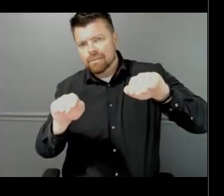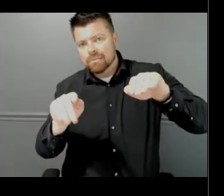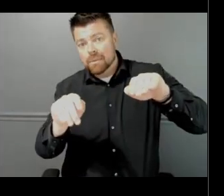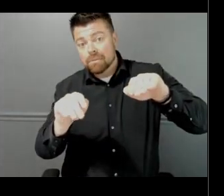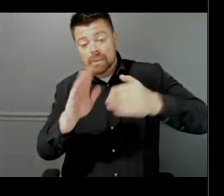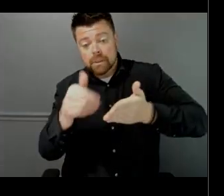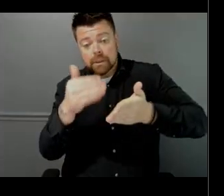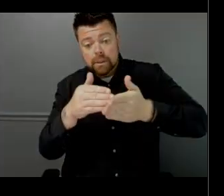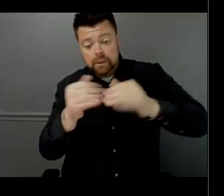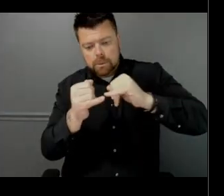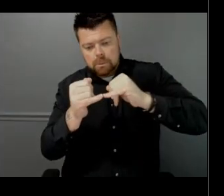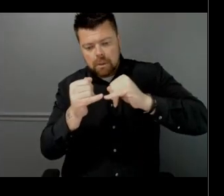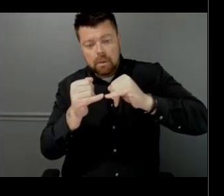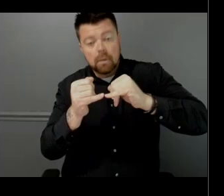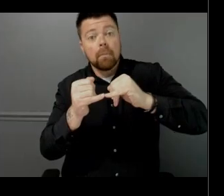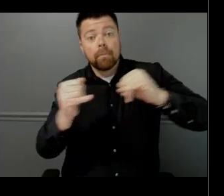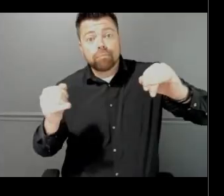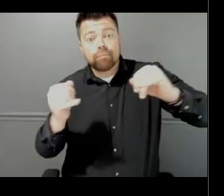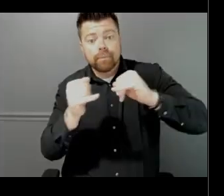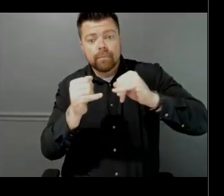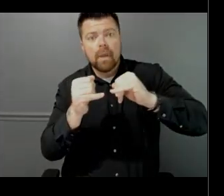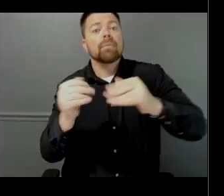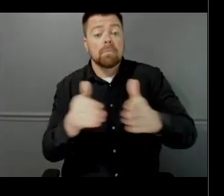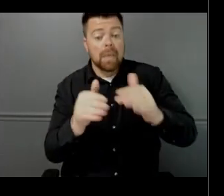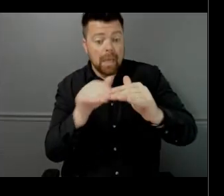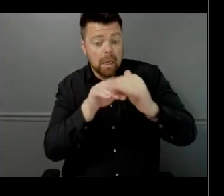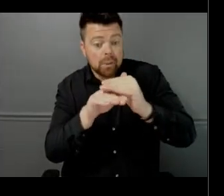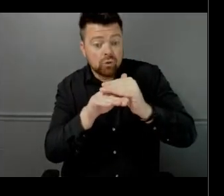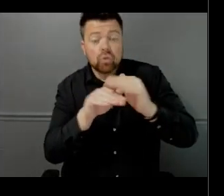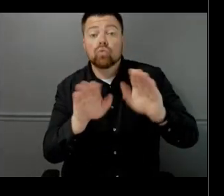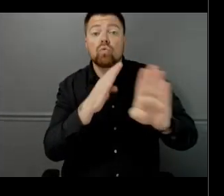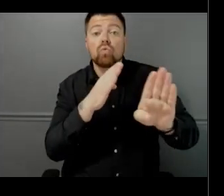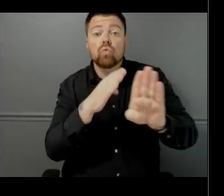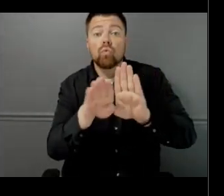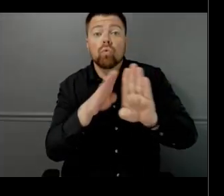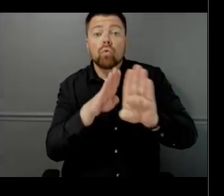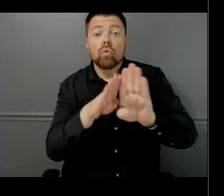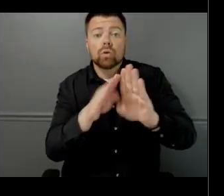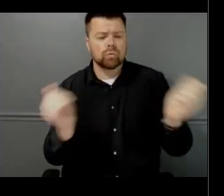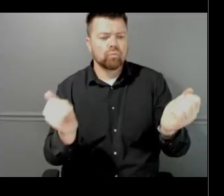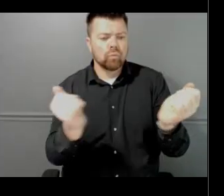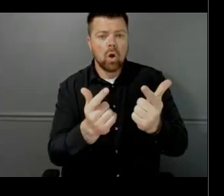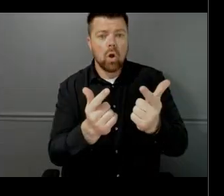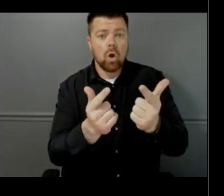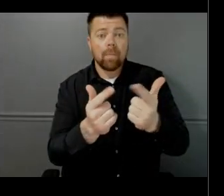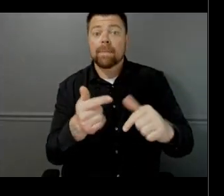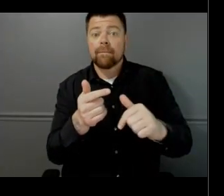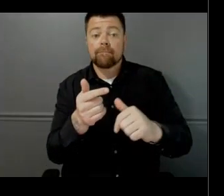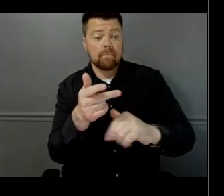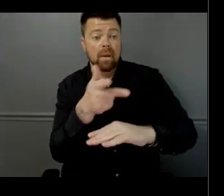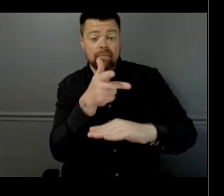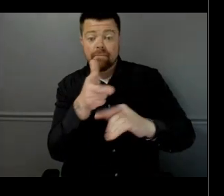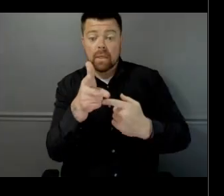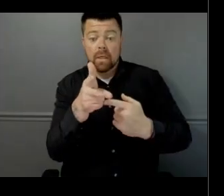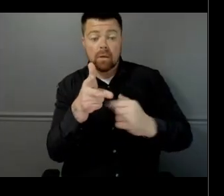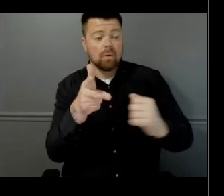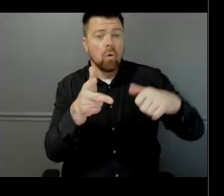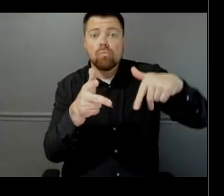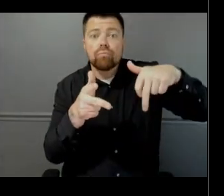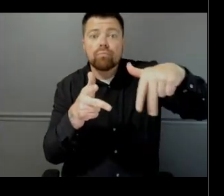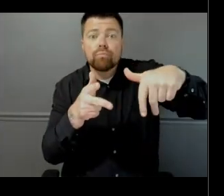of the planned entrance or door to all vehicular or pedestrian